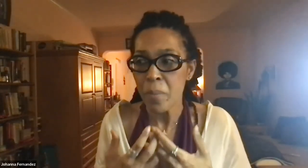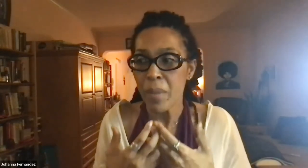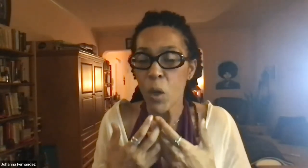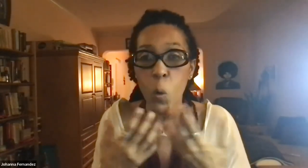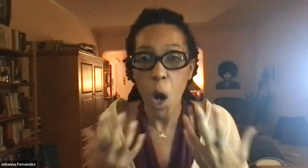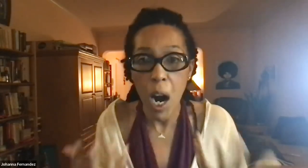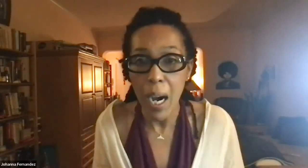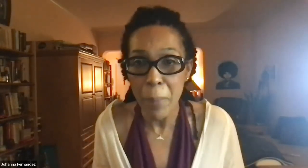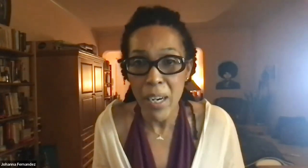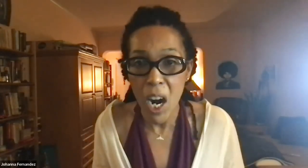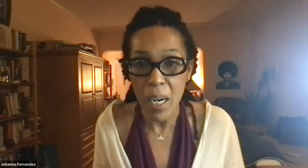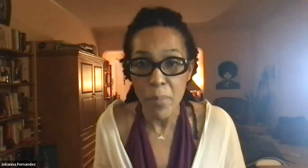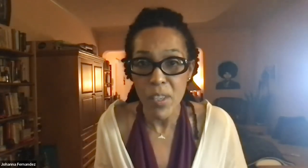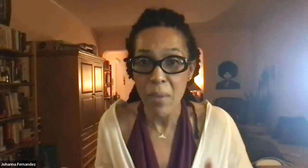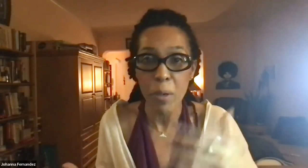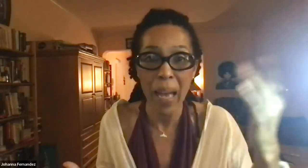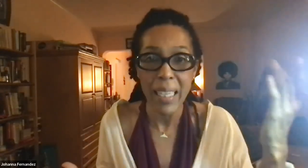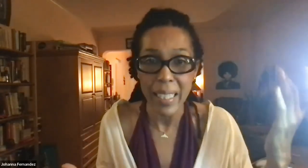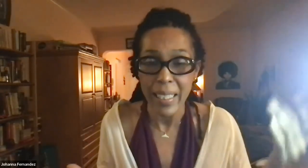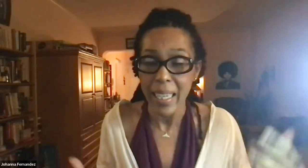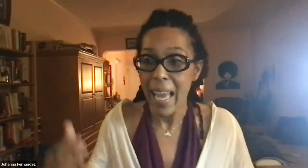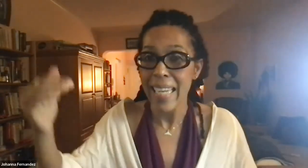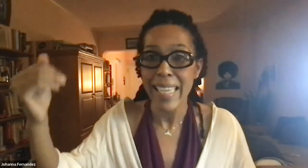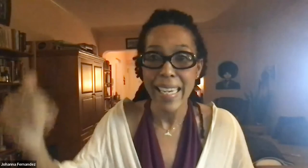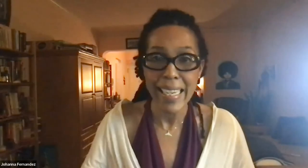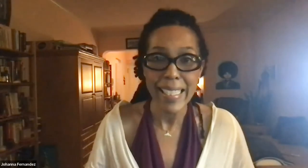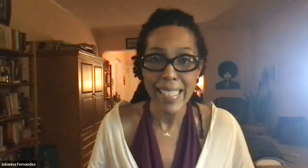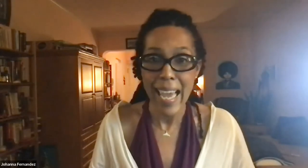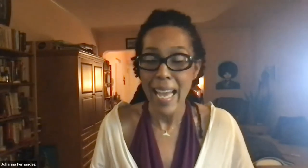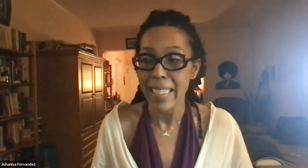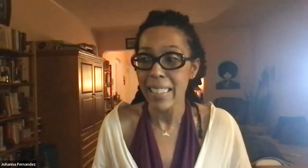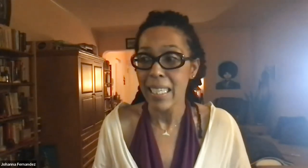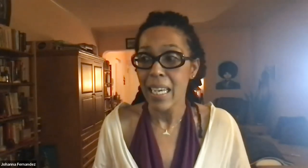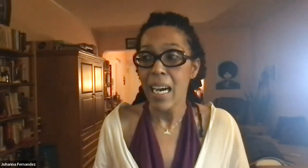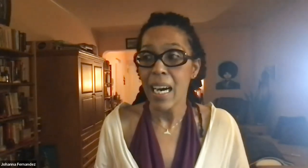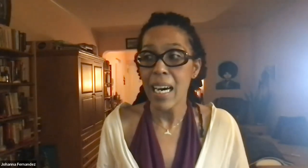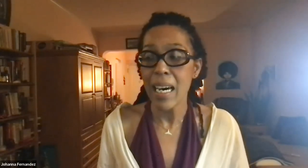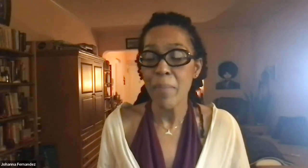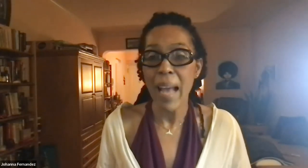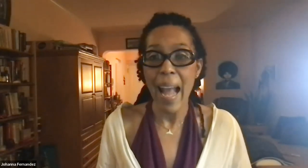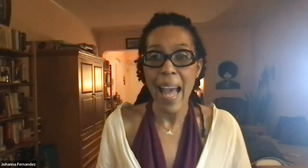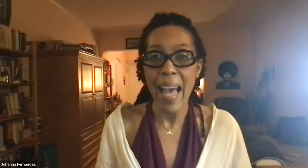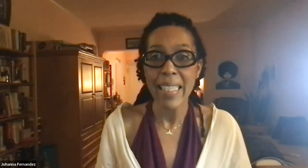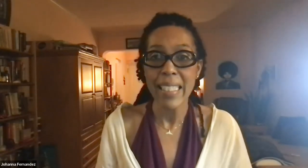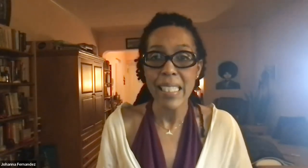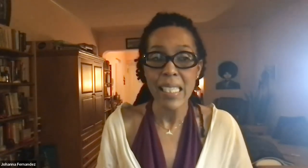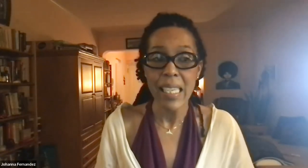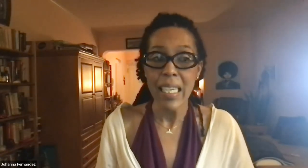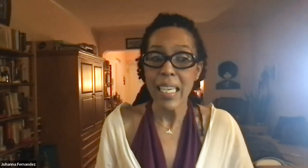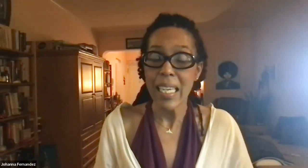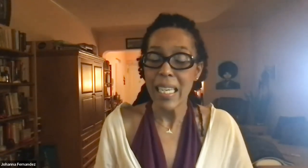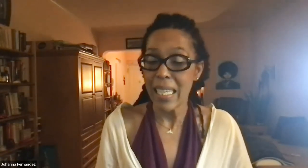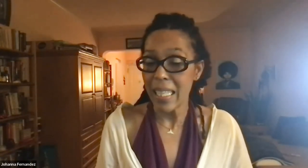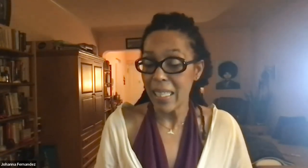Rican, who are up in arms and rebelling and taking a stand. And